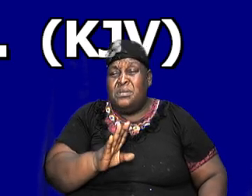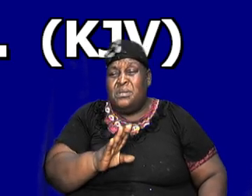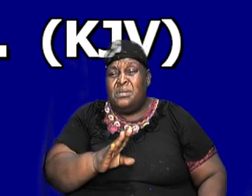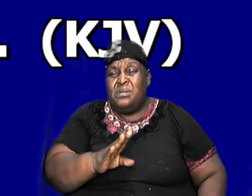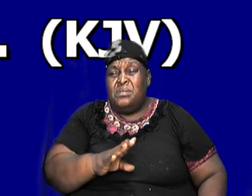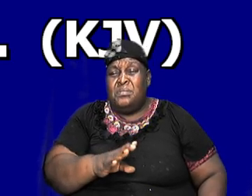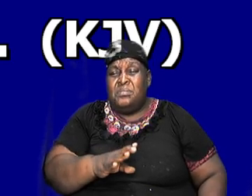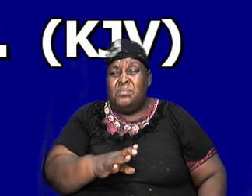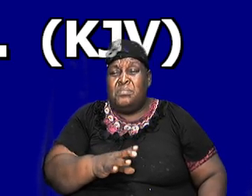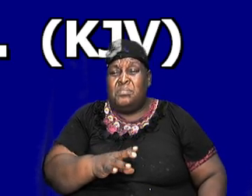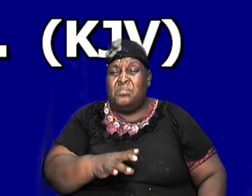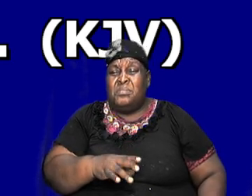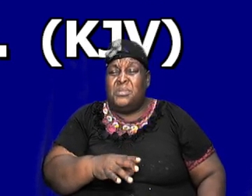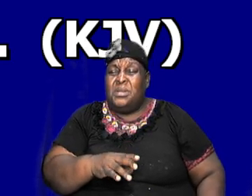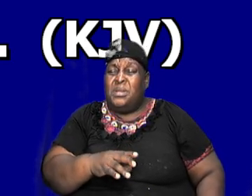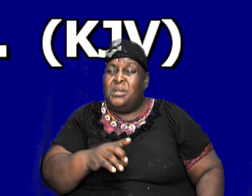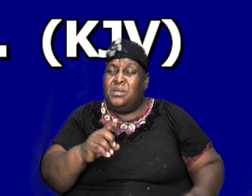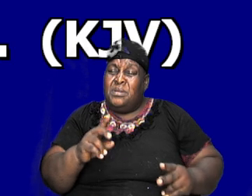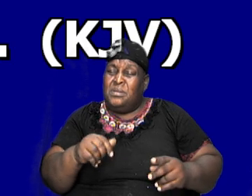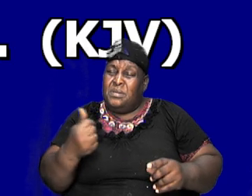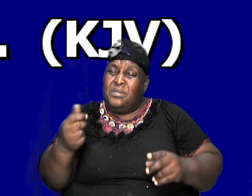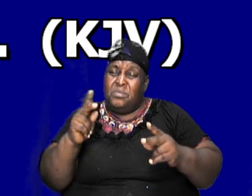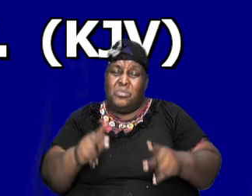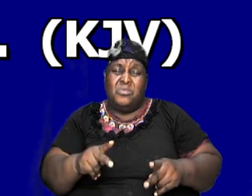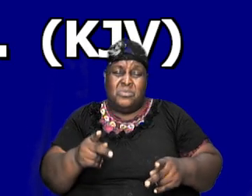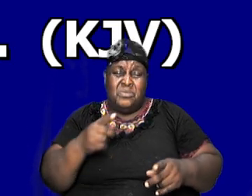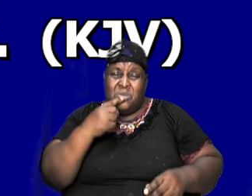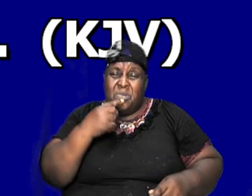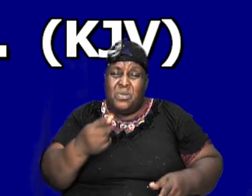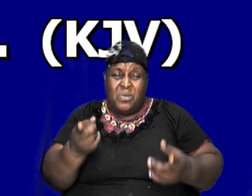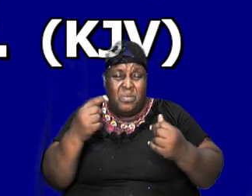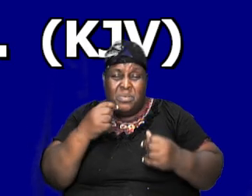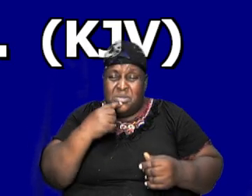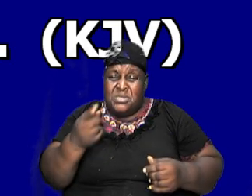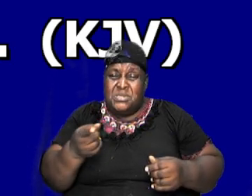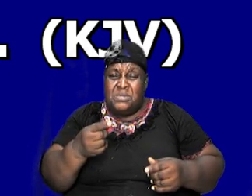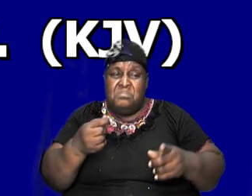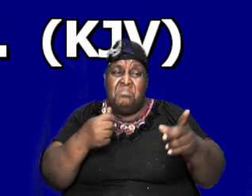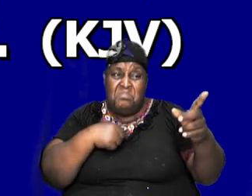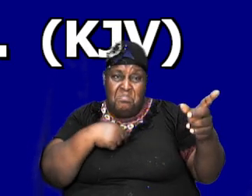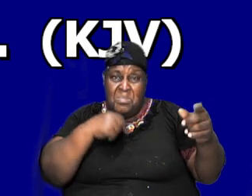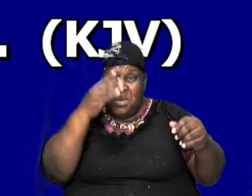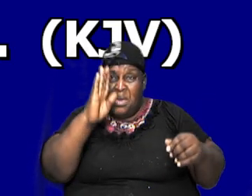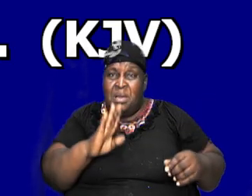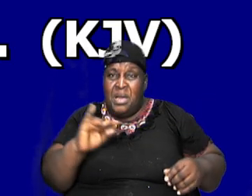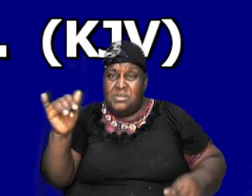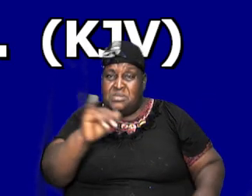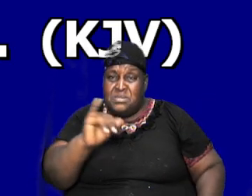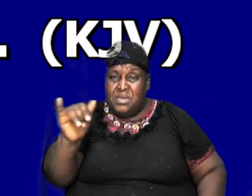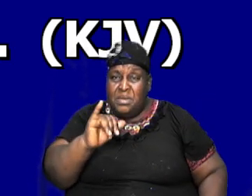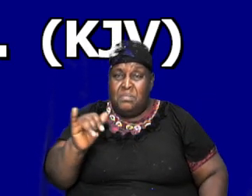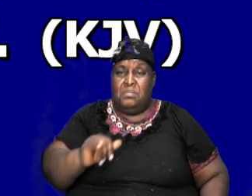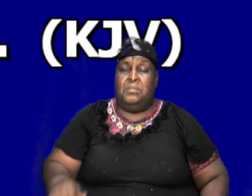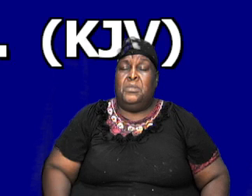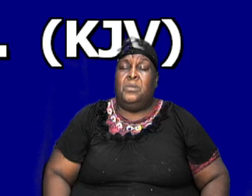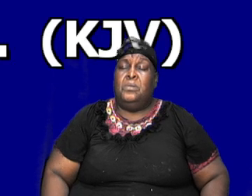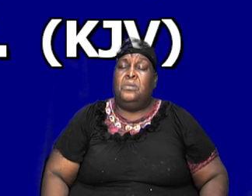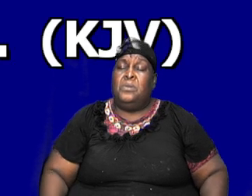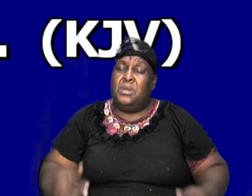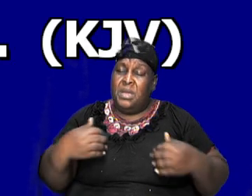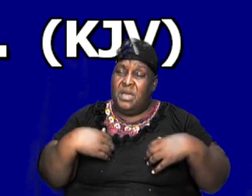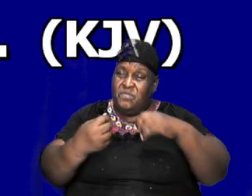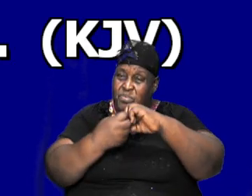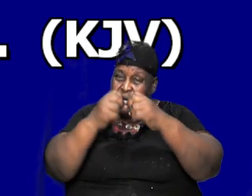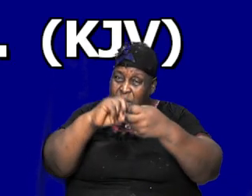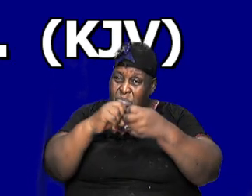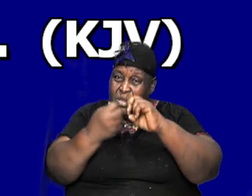wait, I am God also," then we're going to have a problem. We're going to have a problem. Unless we